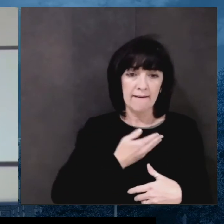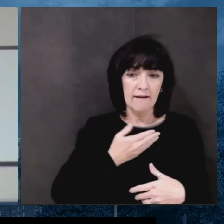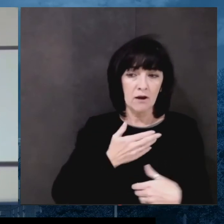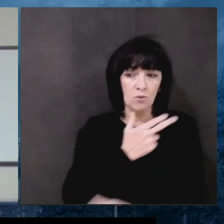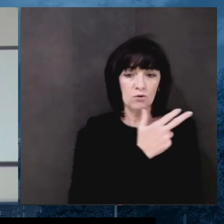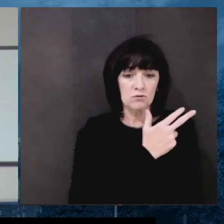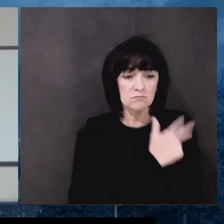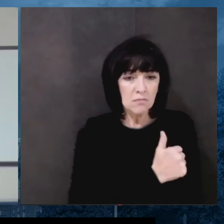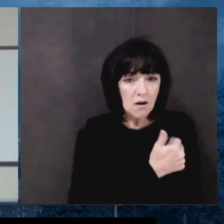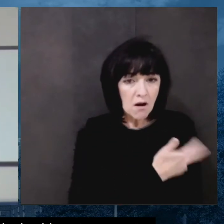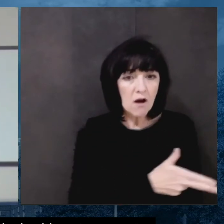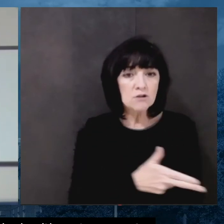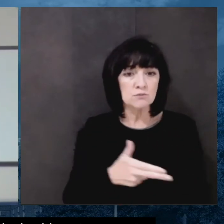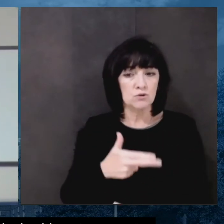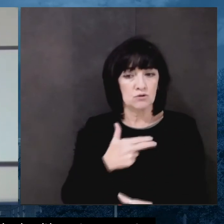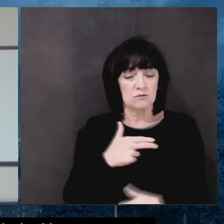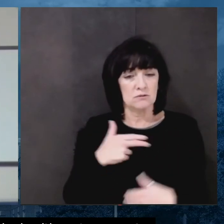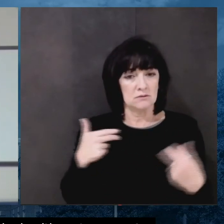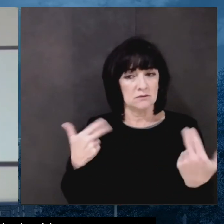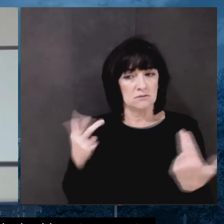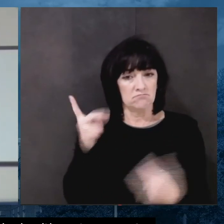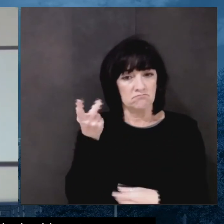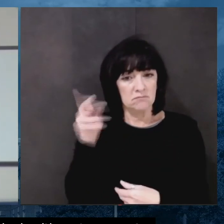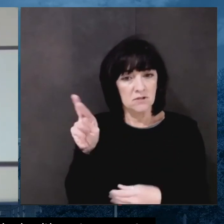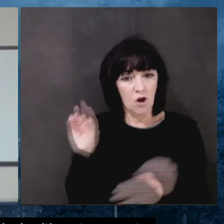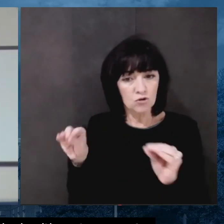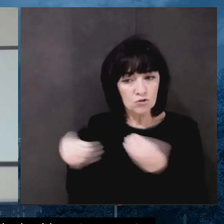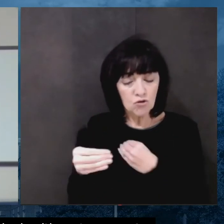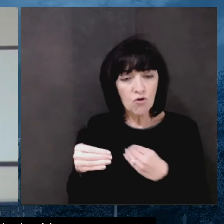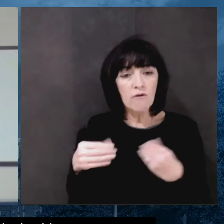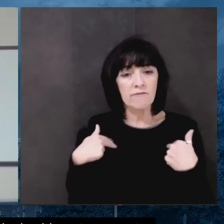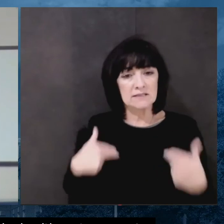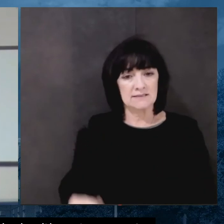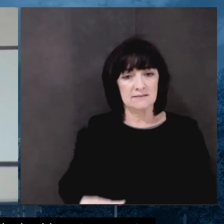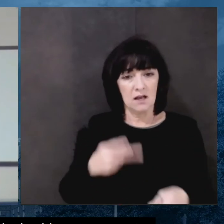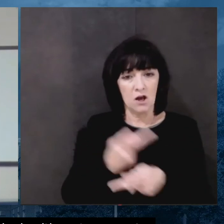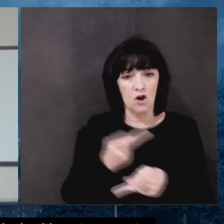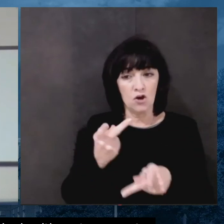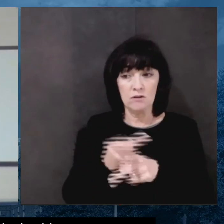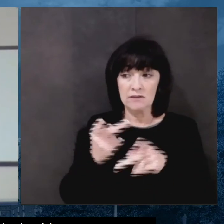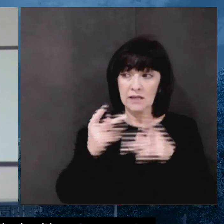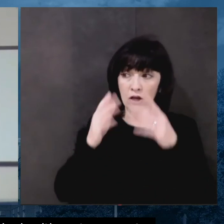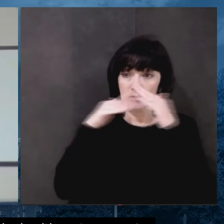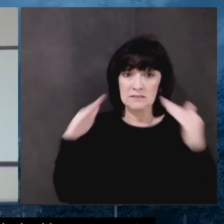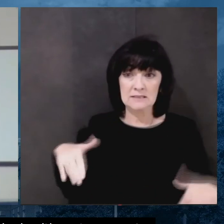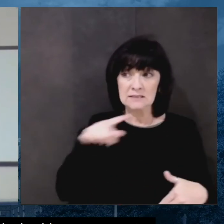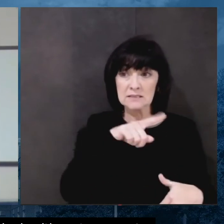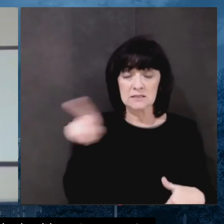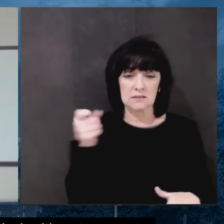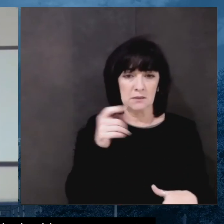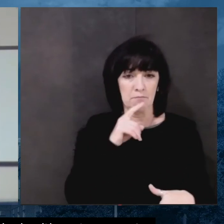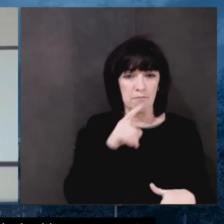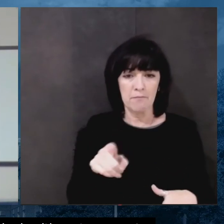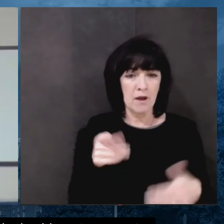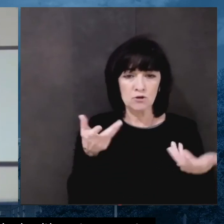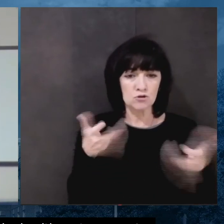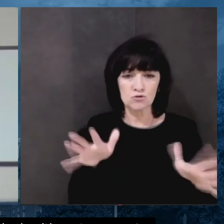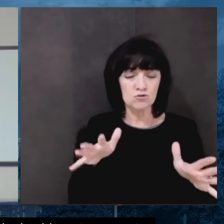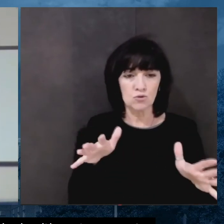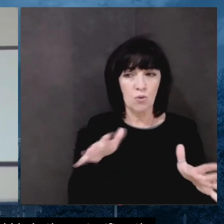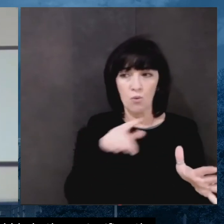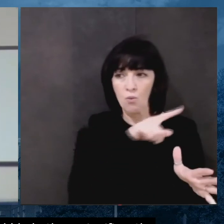challenges with staffing at this point, the vaccine would help them significantly maintain those staffing to be able to expand capacity if